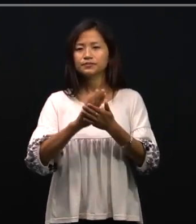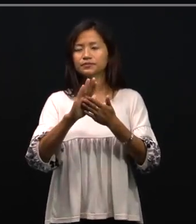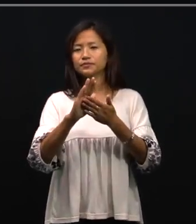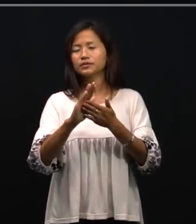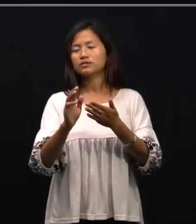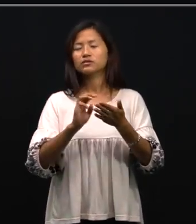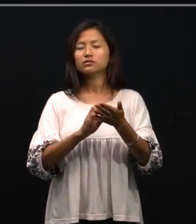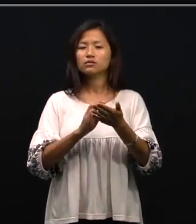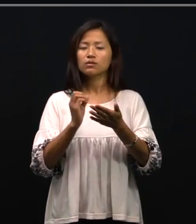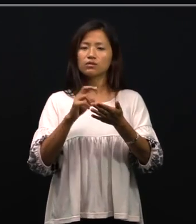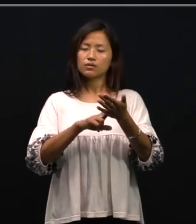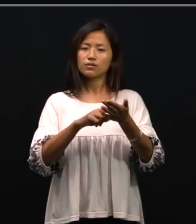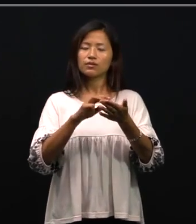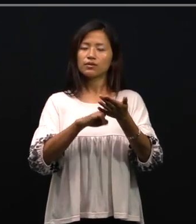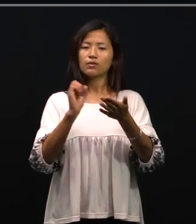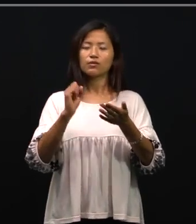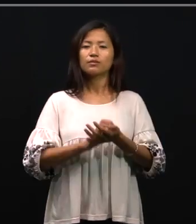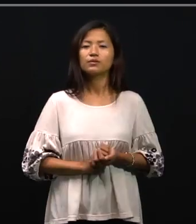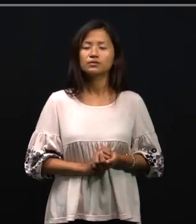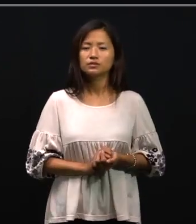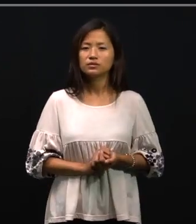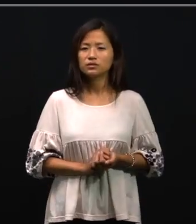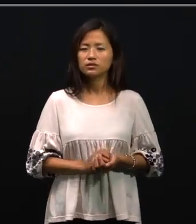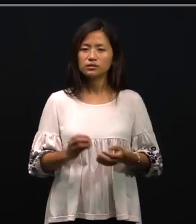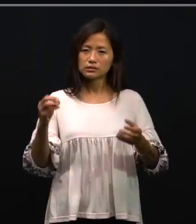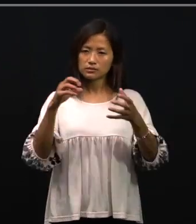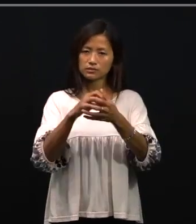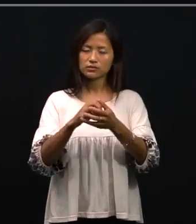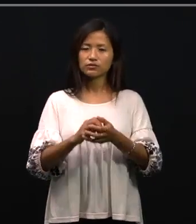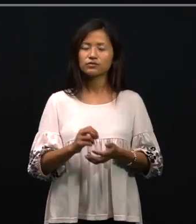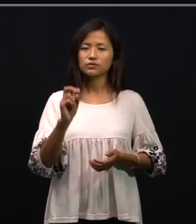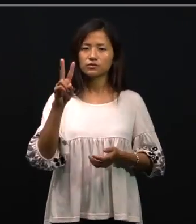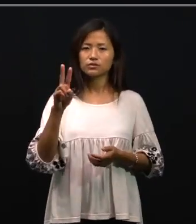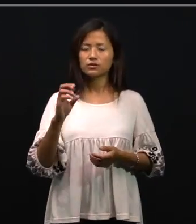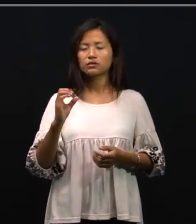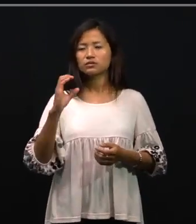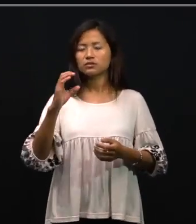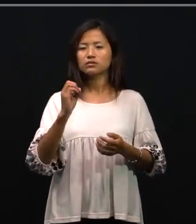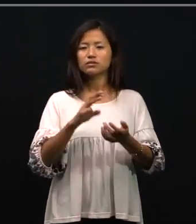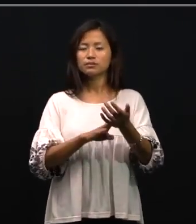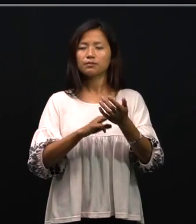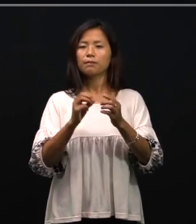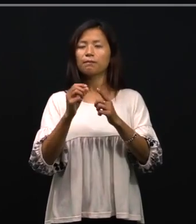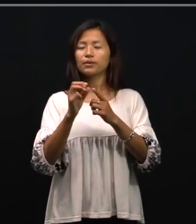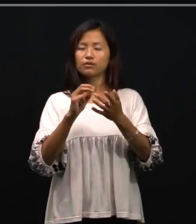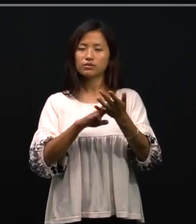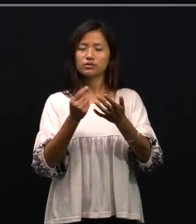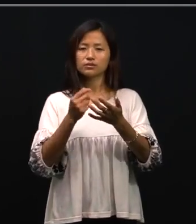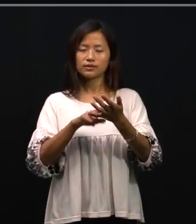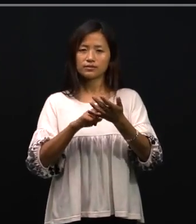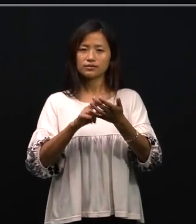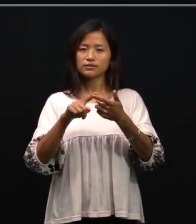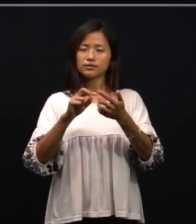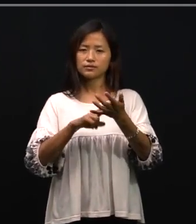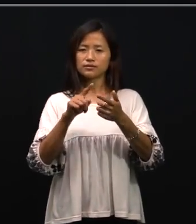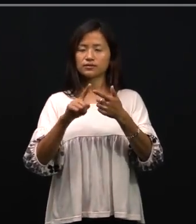sapiens. And so this, since it consists of two components, it is known as binomial. Bi means two and